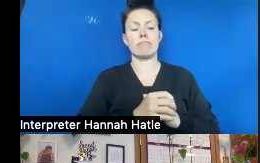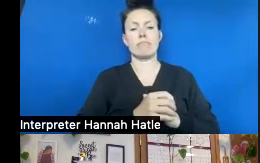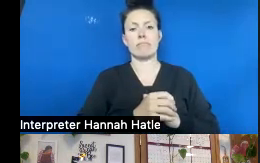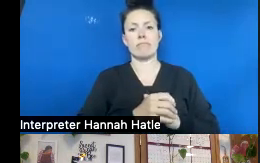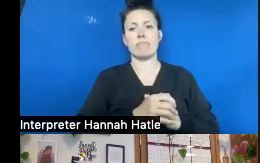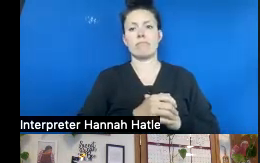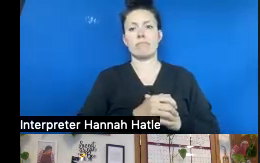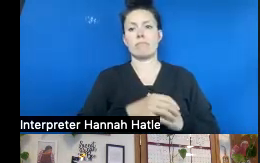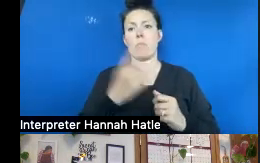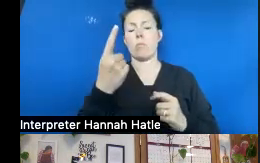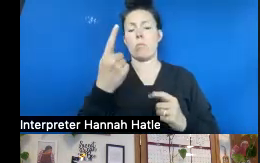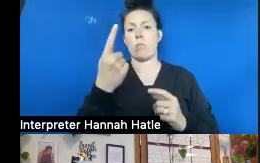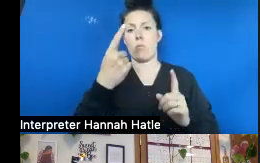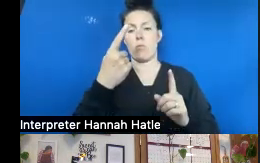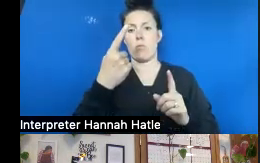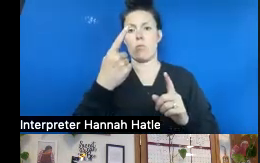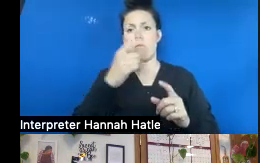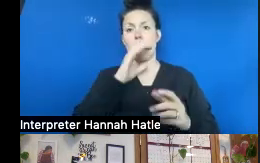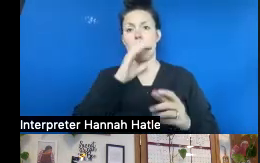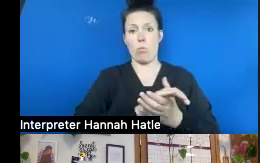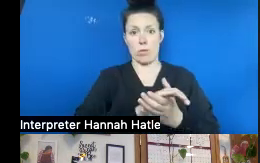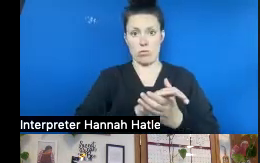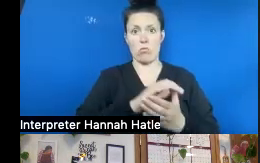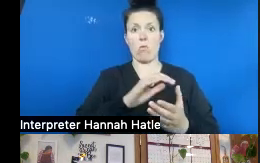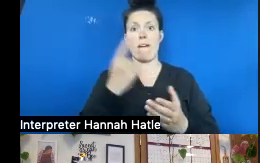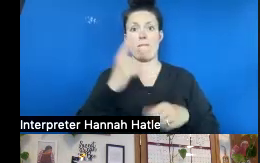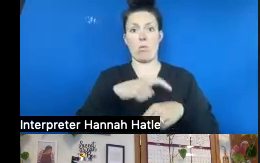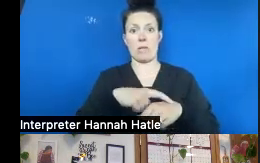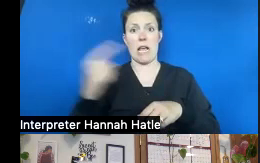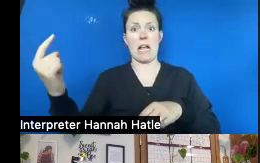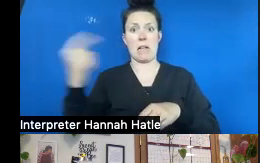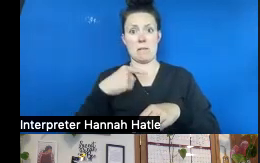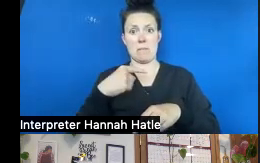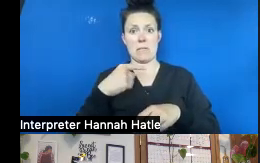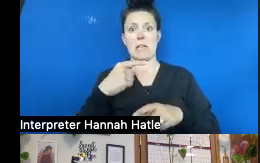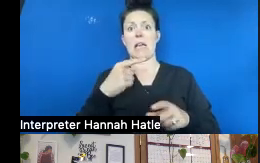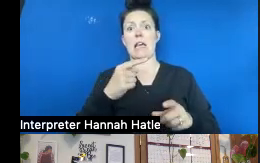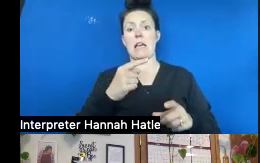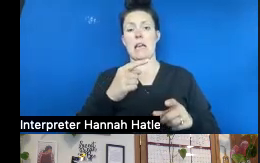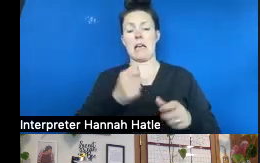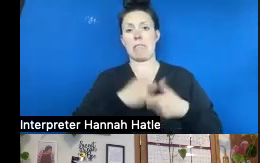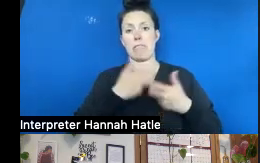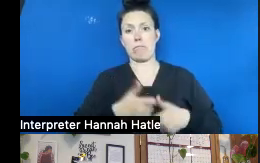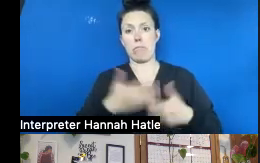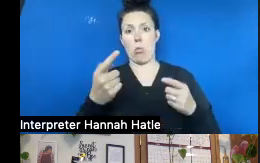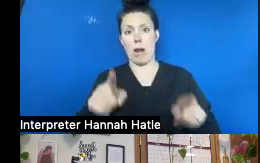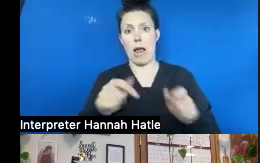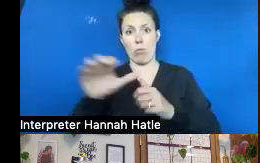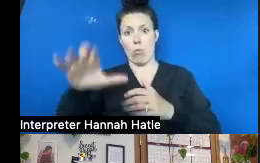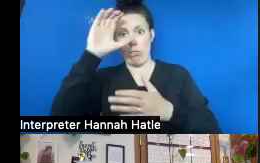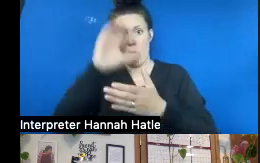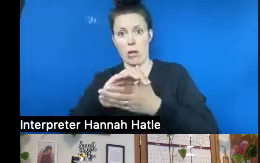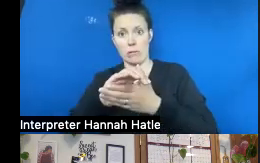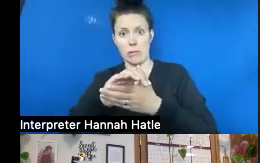the wife of a man who was drinking come in and talk about what happened last night. And he wanted